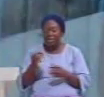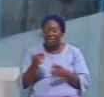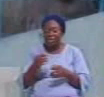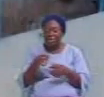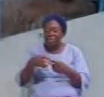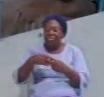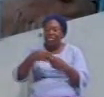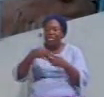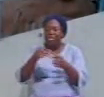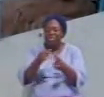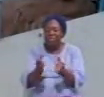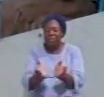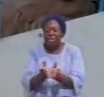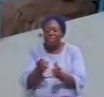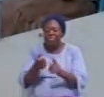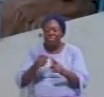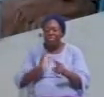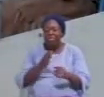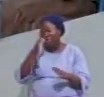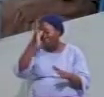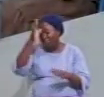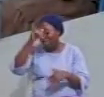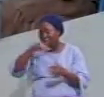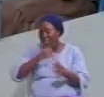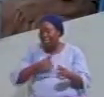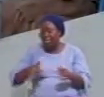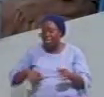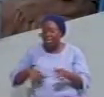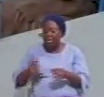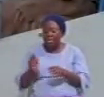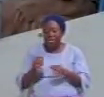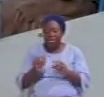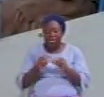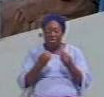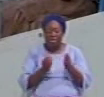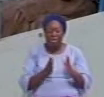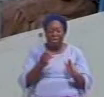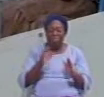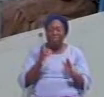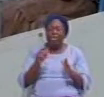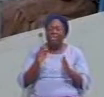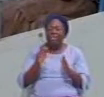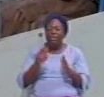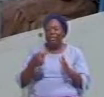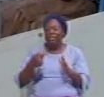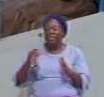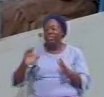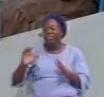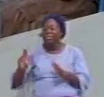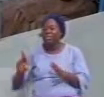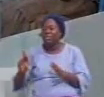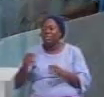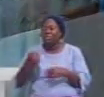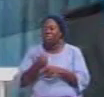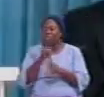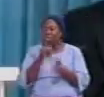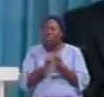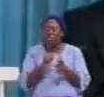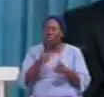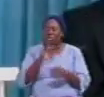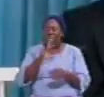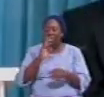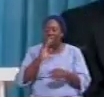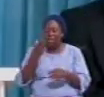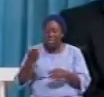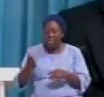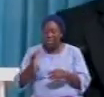our Father in the Lord, the convener of the GCK. Make sure that you are there so that you can be able to receive, you can be